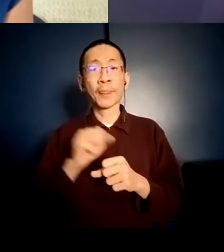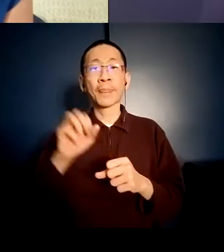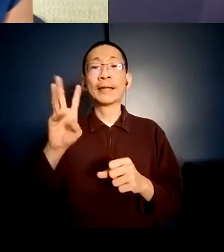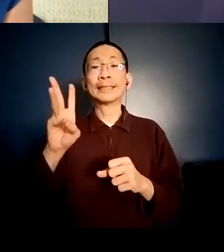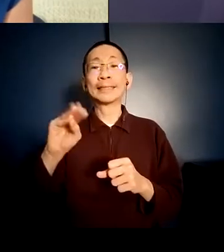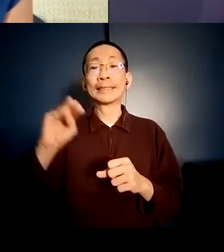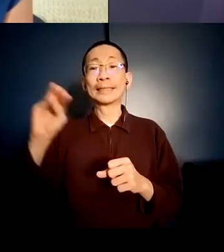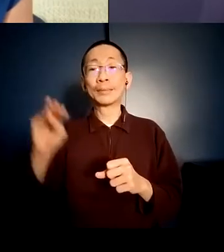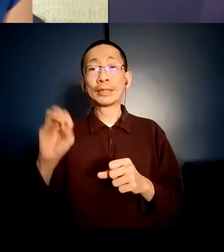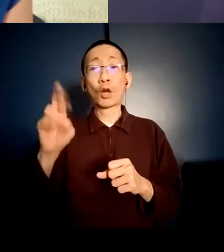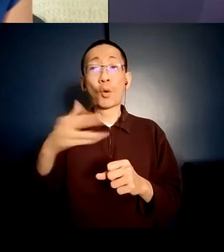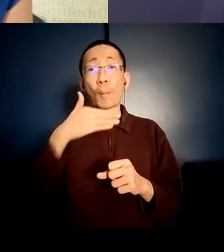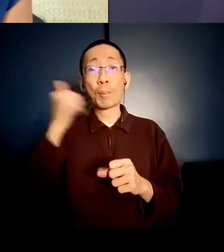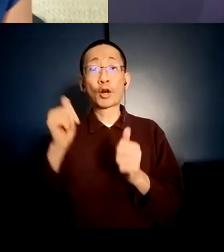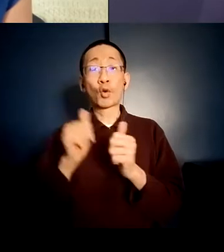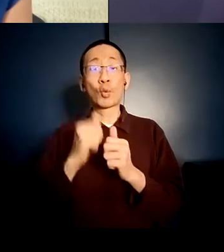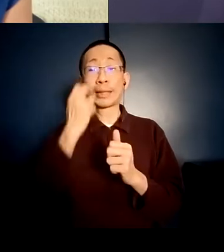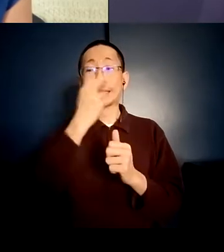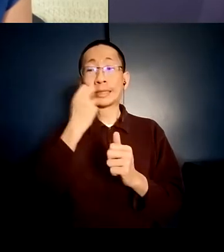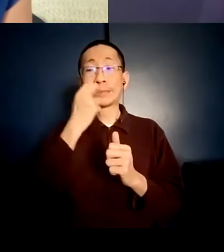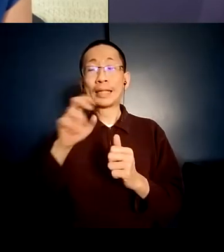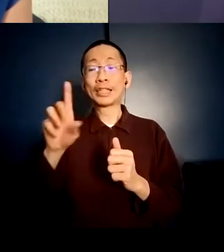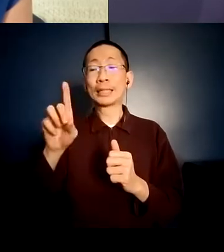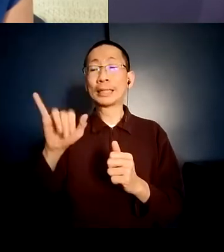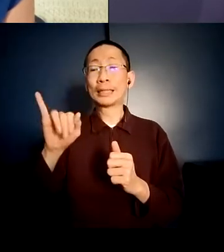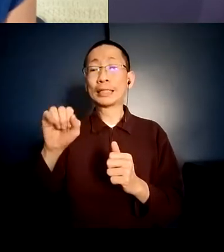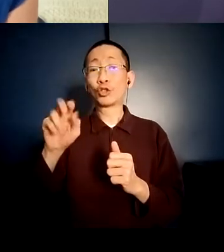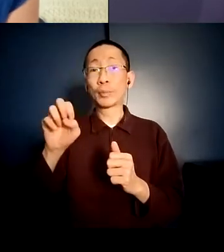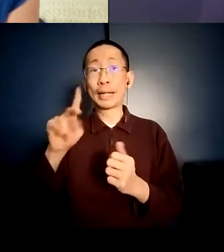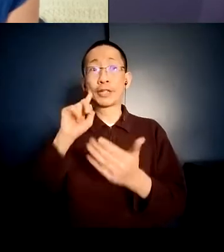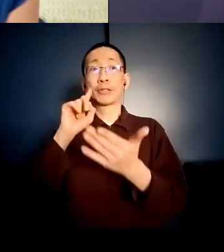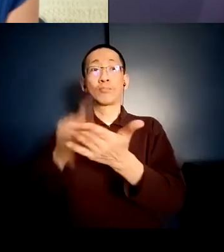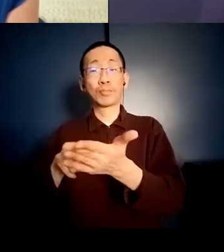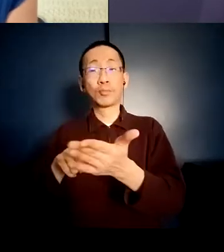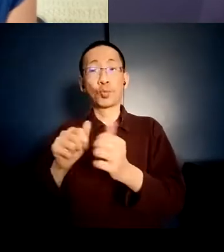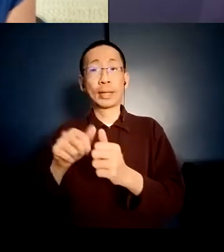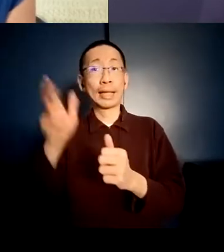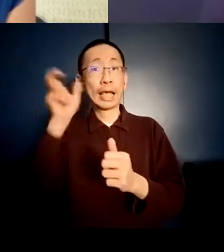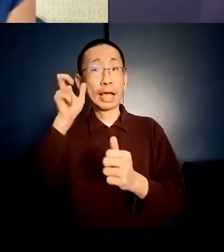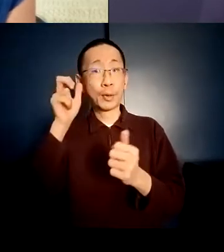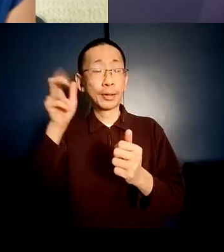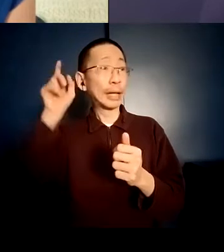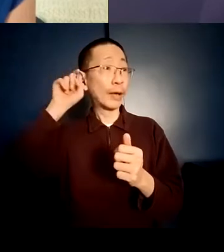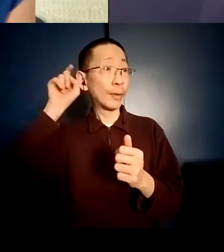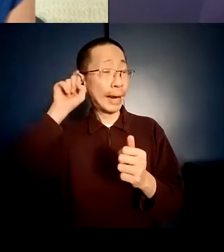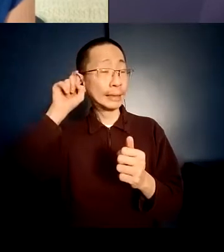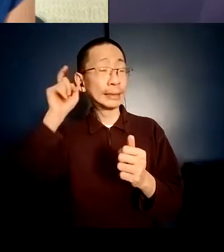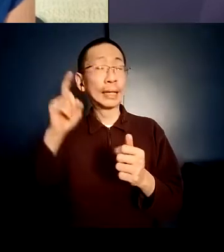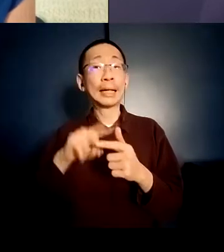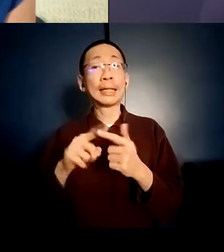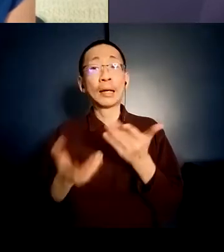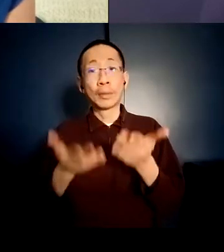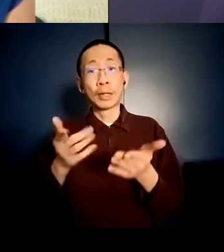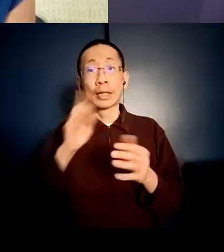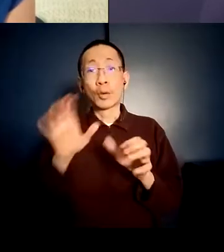60% or better with speech discrimination with hearing aids, it's likely in a lot of cases that they will do better